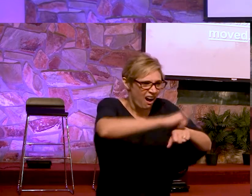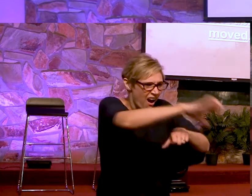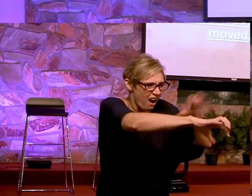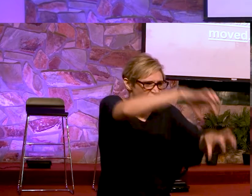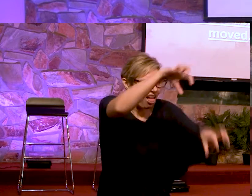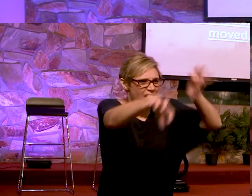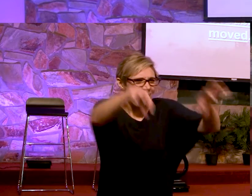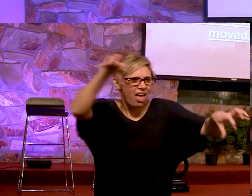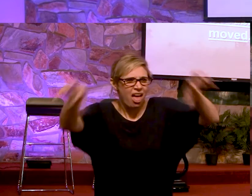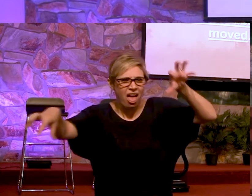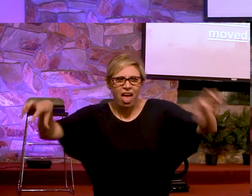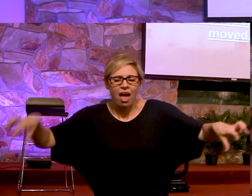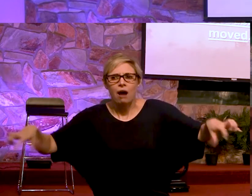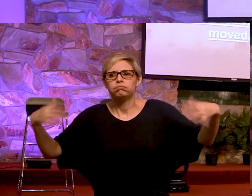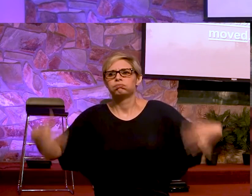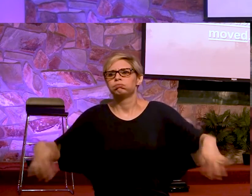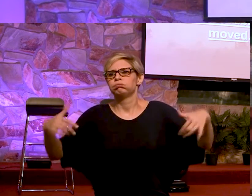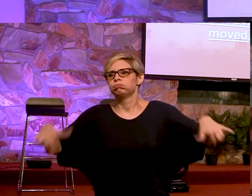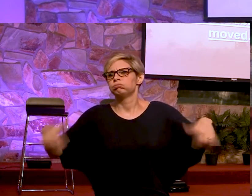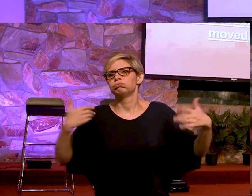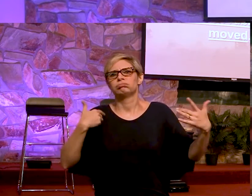rubble to be moved.